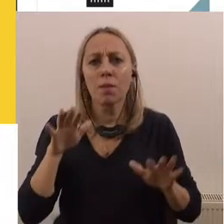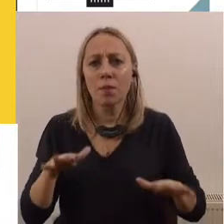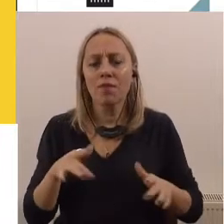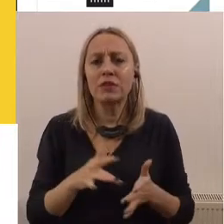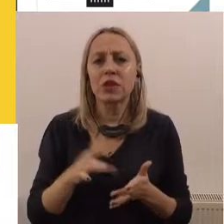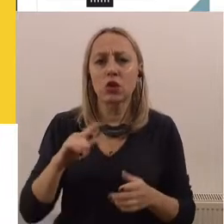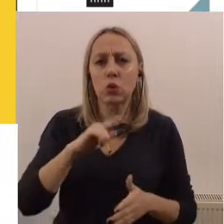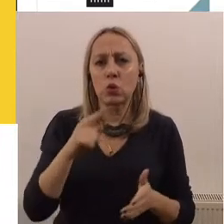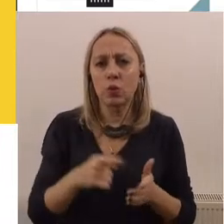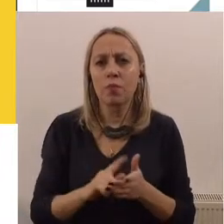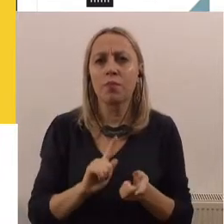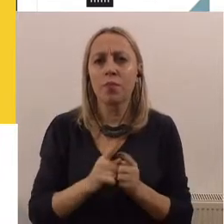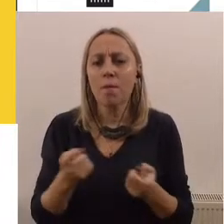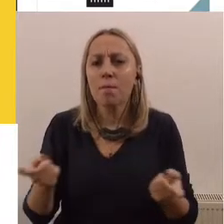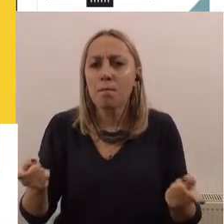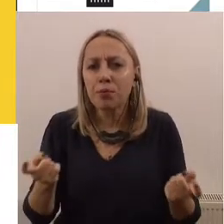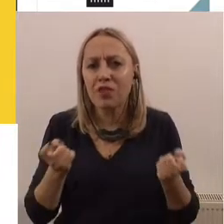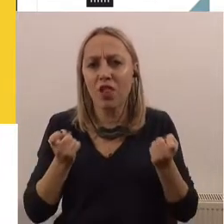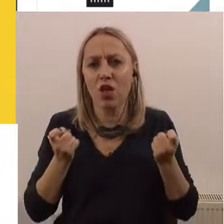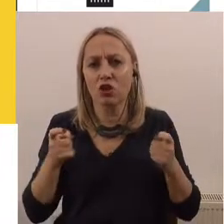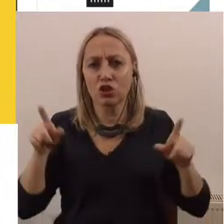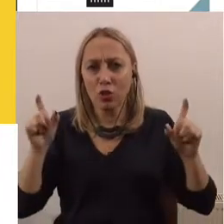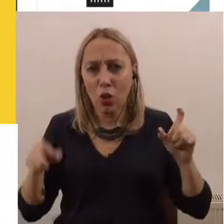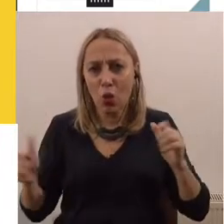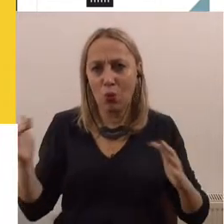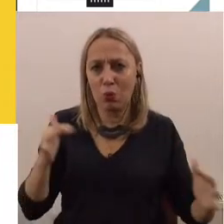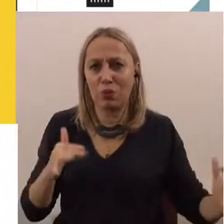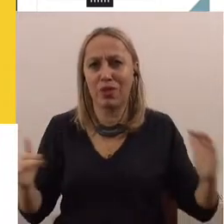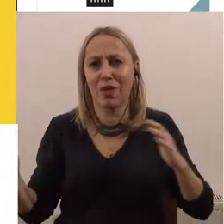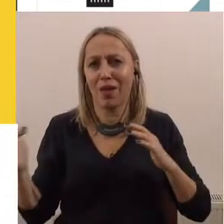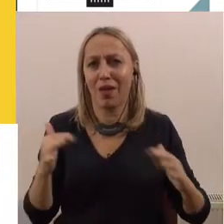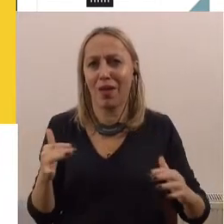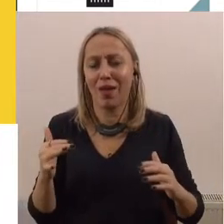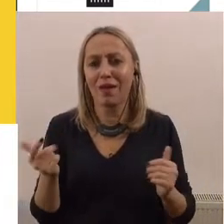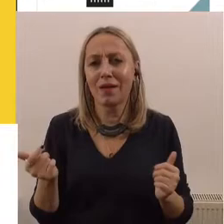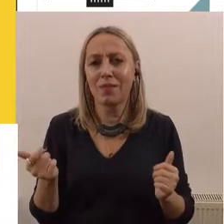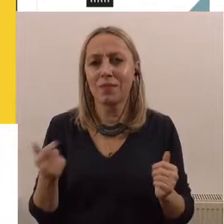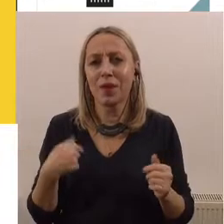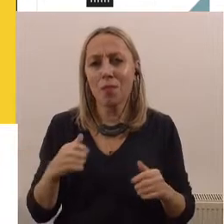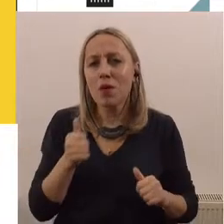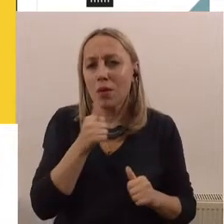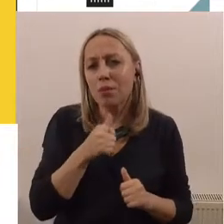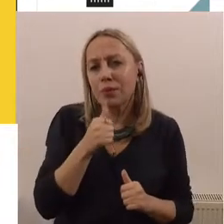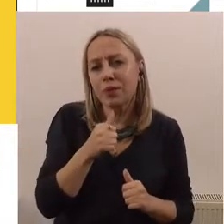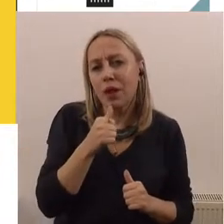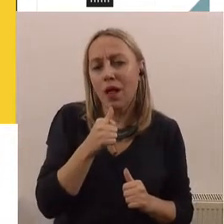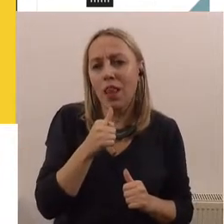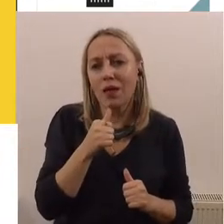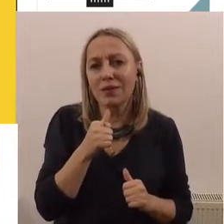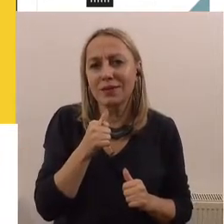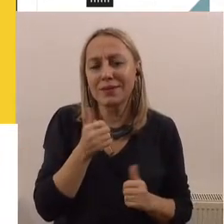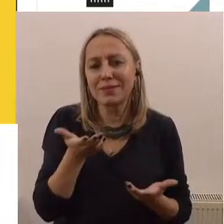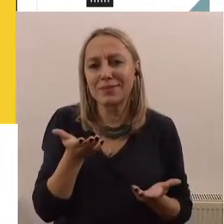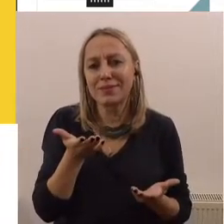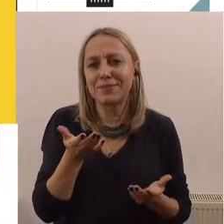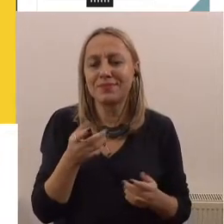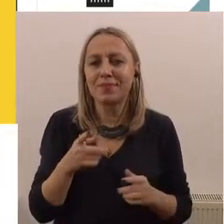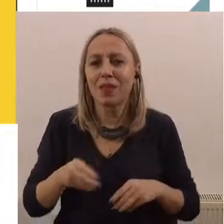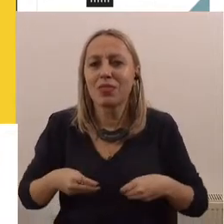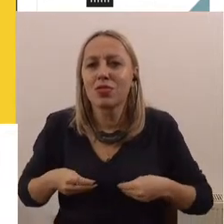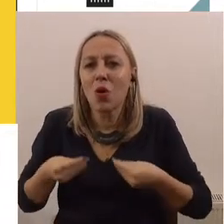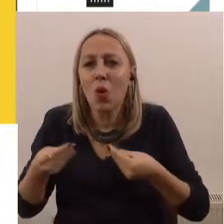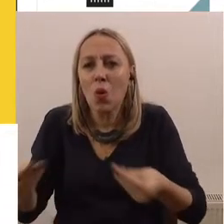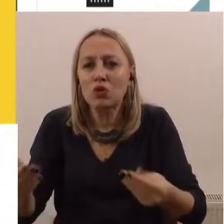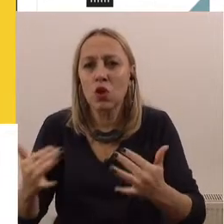we started to exchange the knowledge, the public. It's very important that it's very